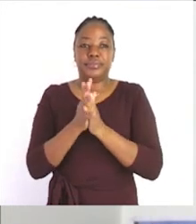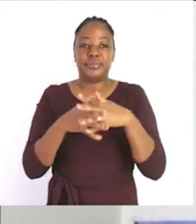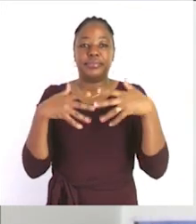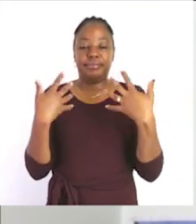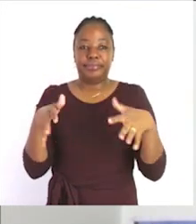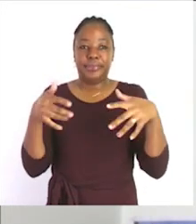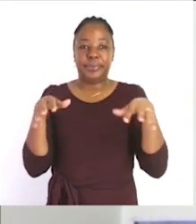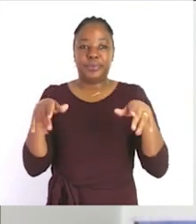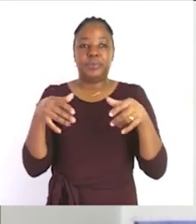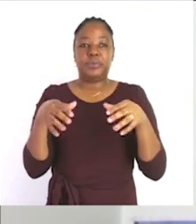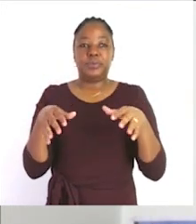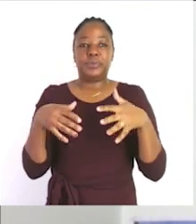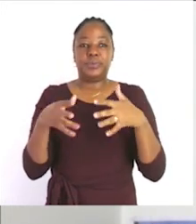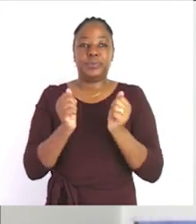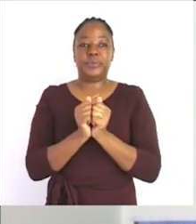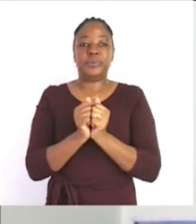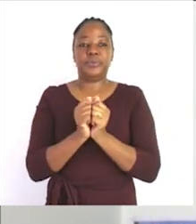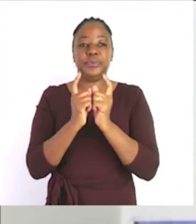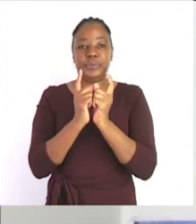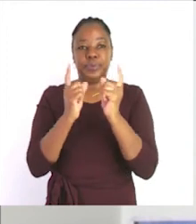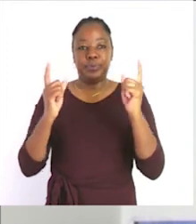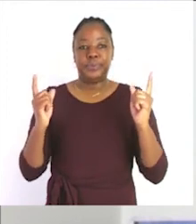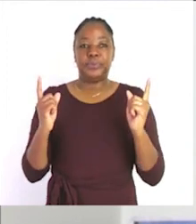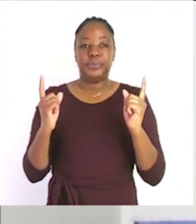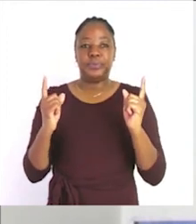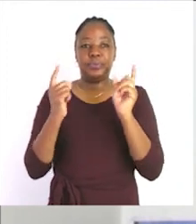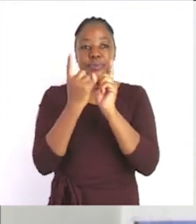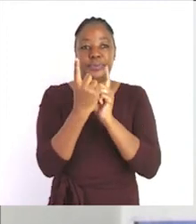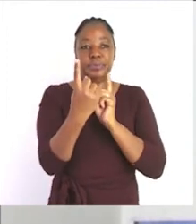dry also practices social distancing